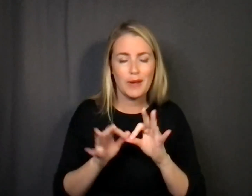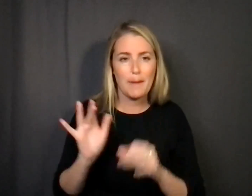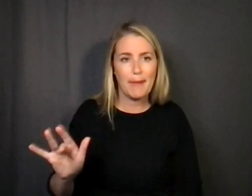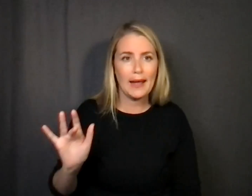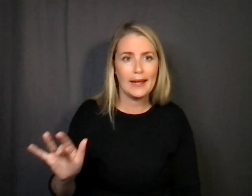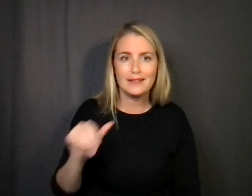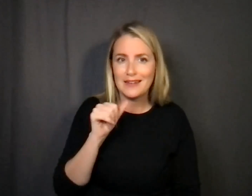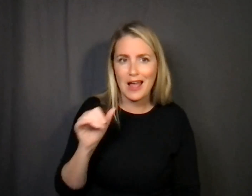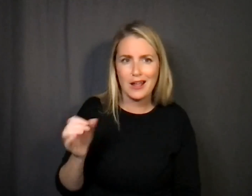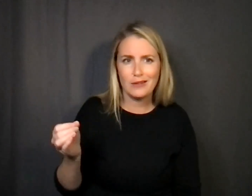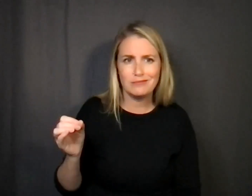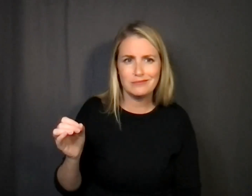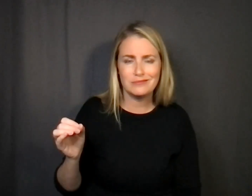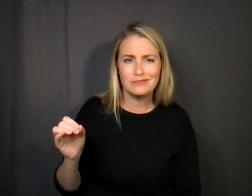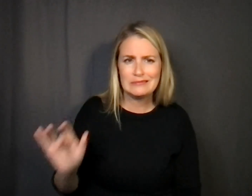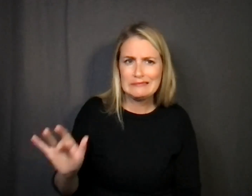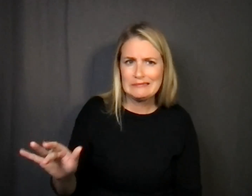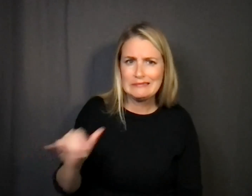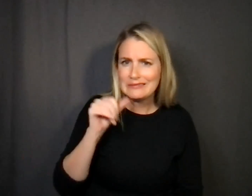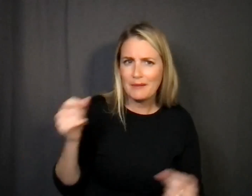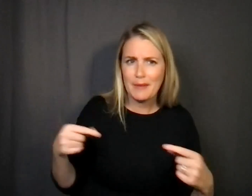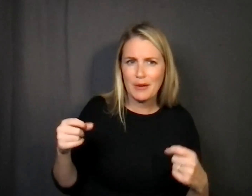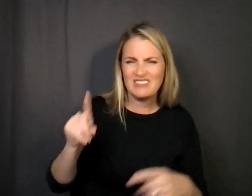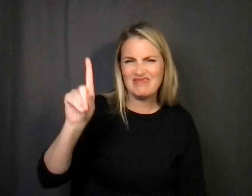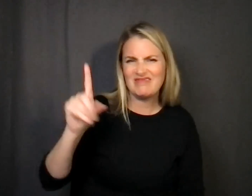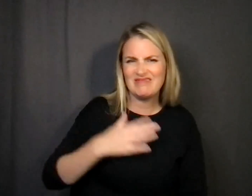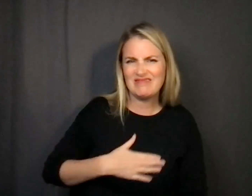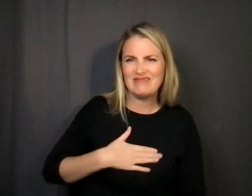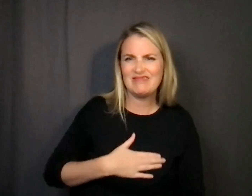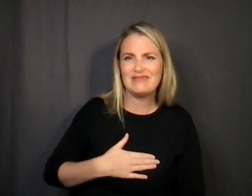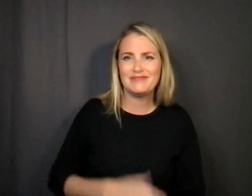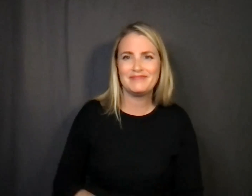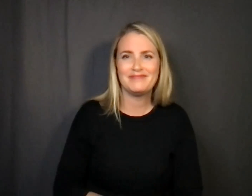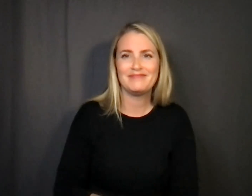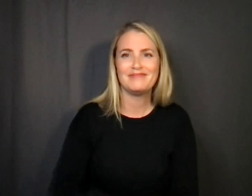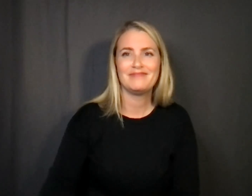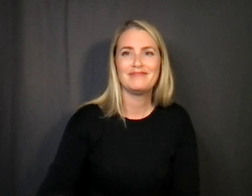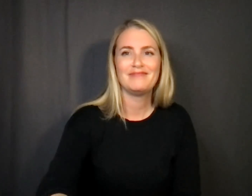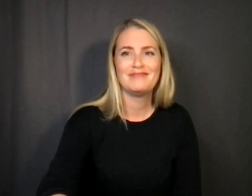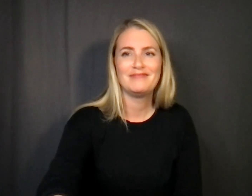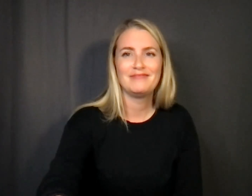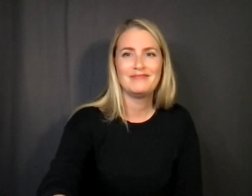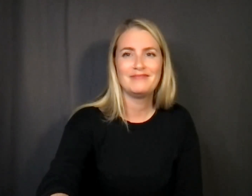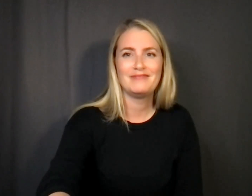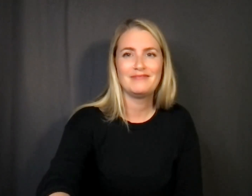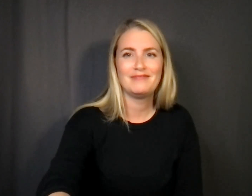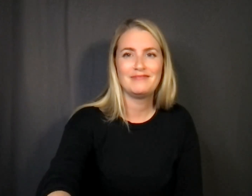opening when I'm okay, sharing for some reason. So hang on 1 second, please. sure.